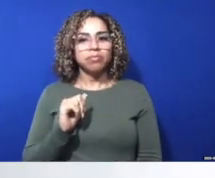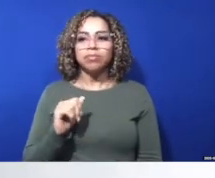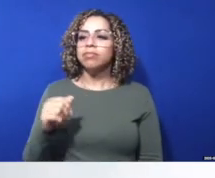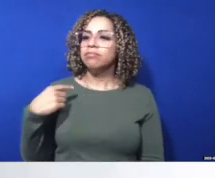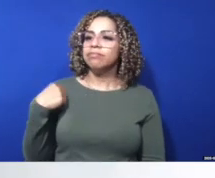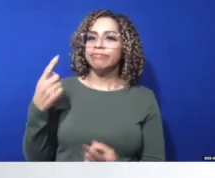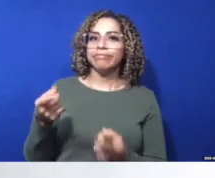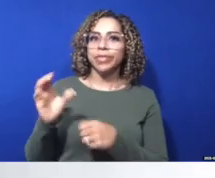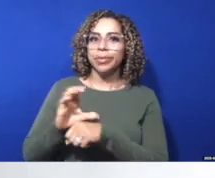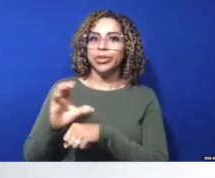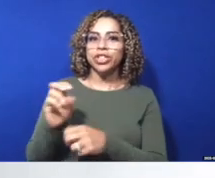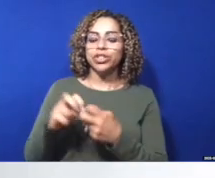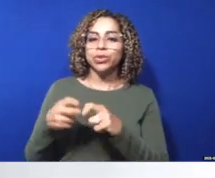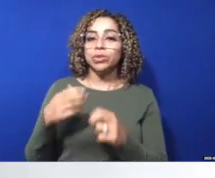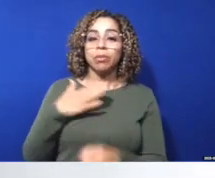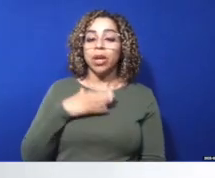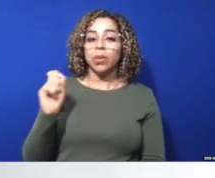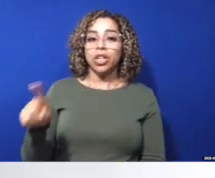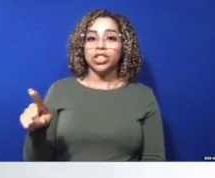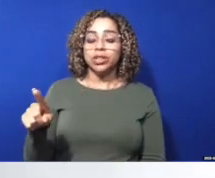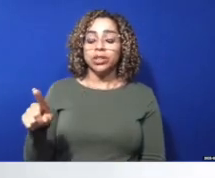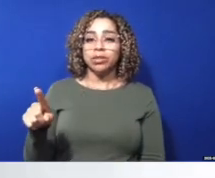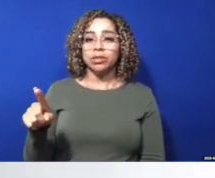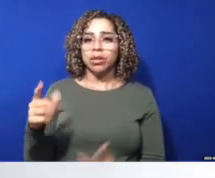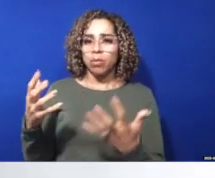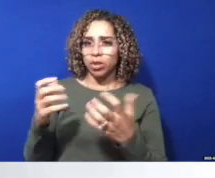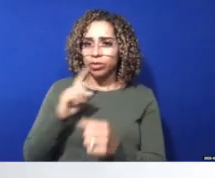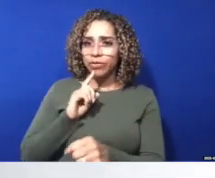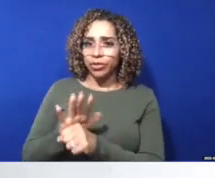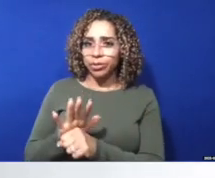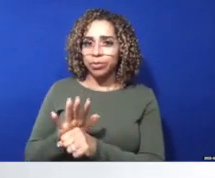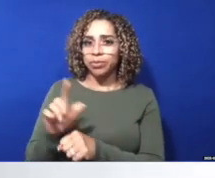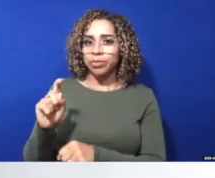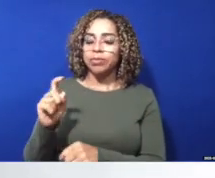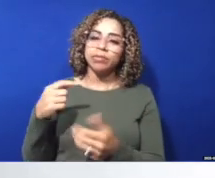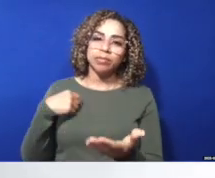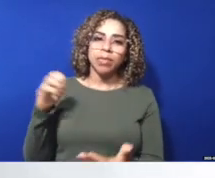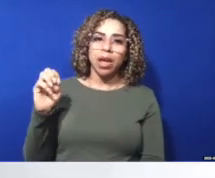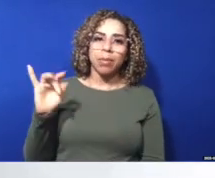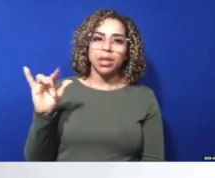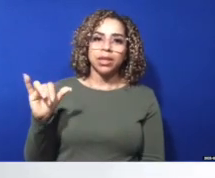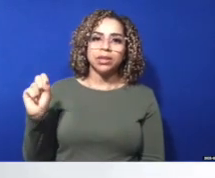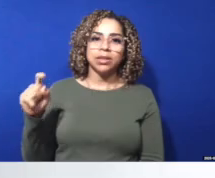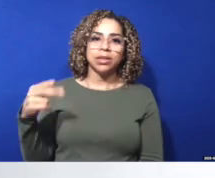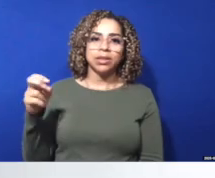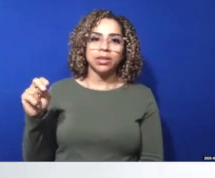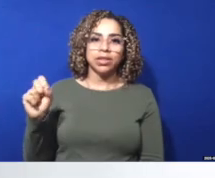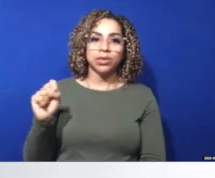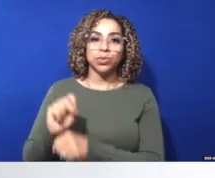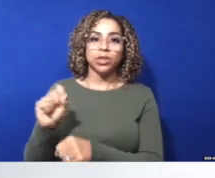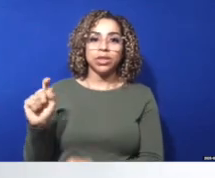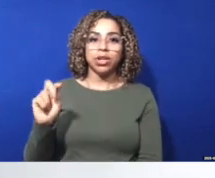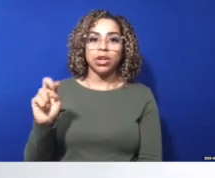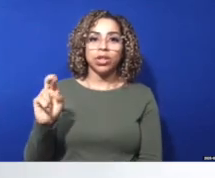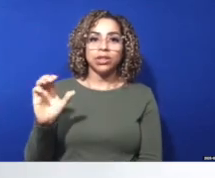issues. So my question is just confirmation. Just to begin, I'm Emily Stevens from TRC. And